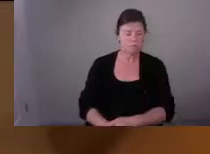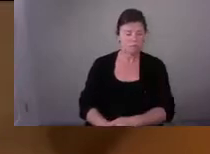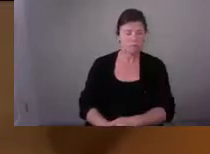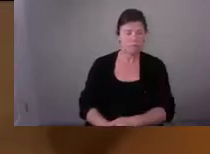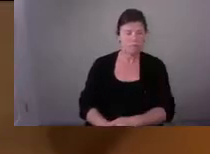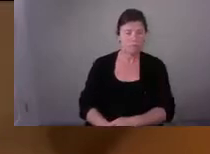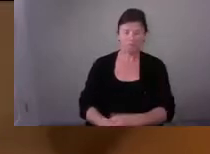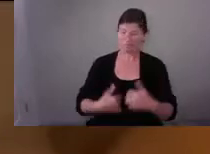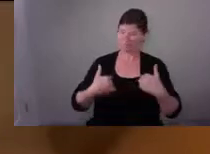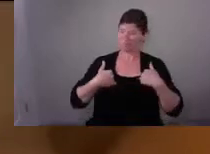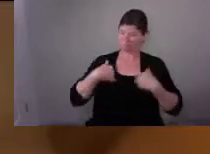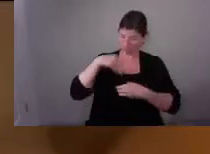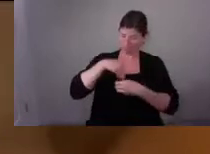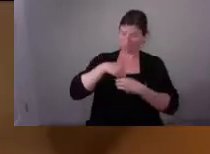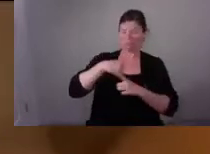positive person.